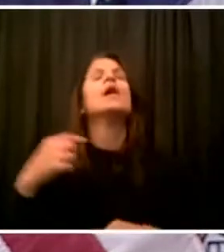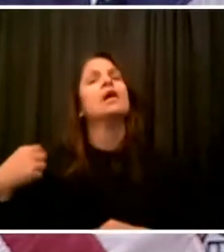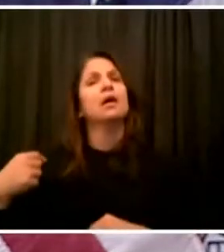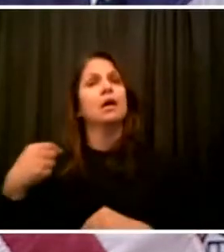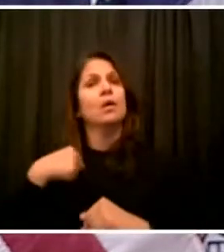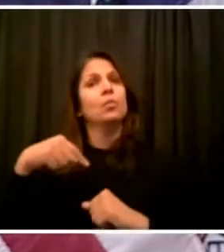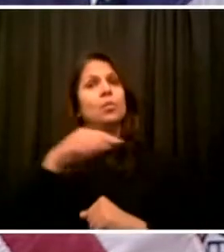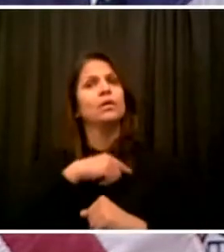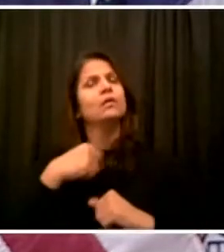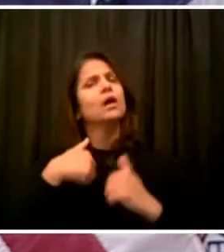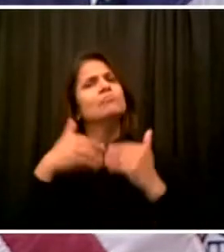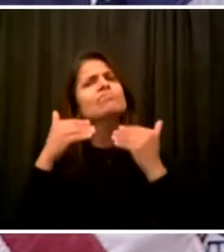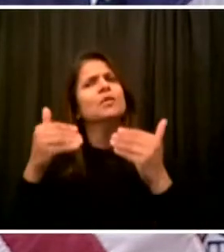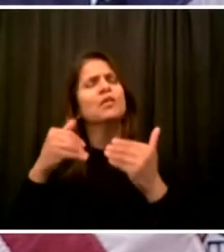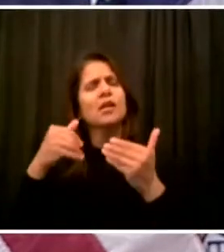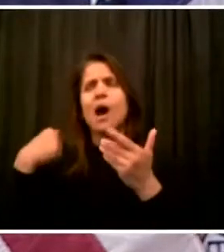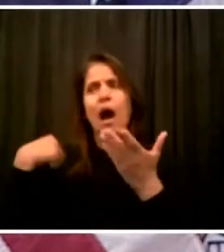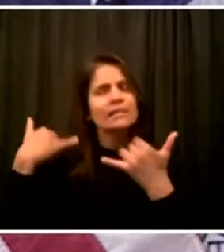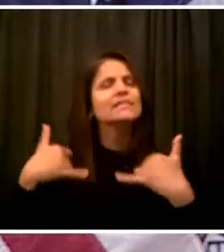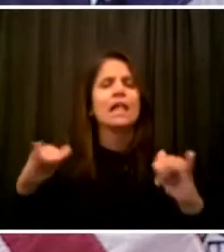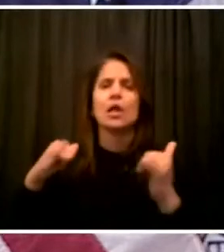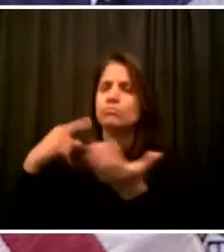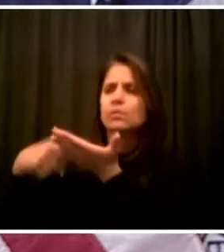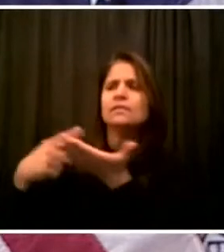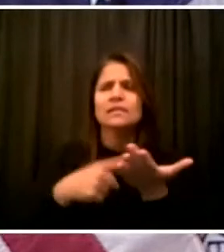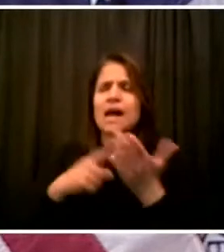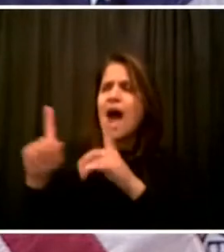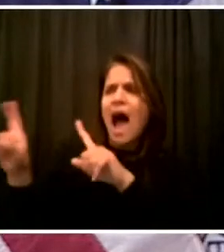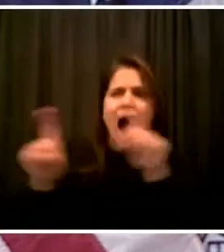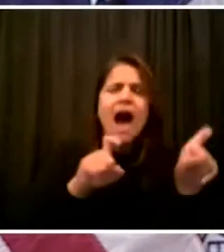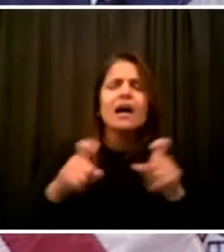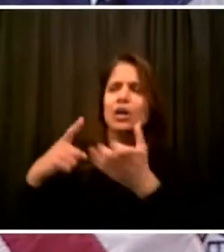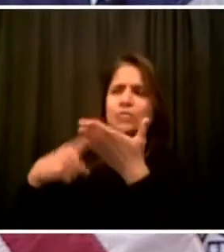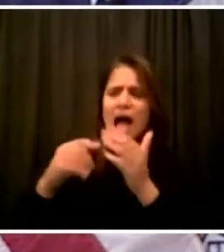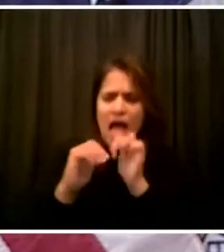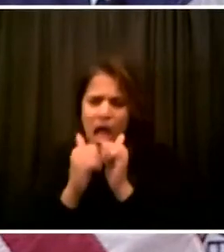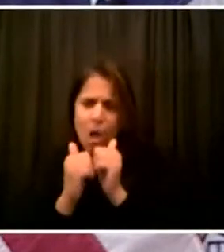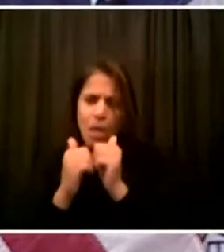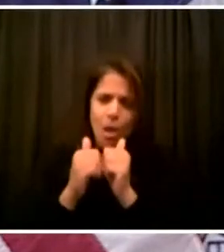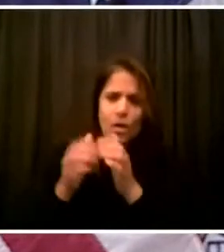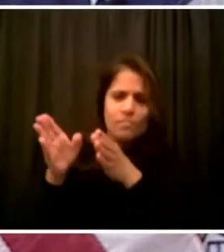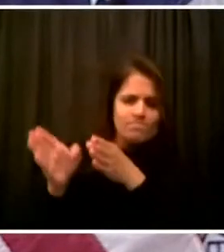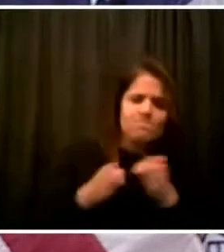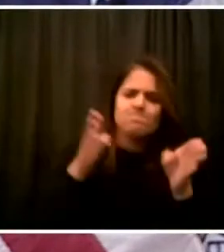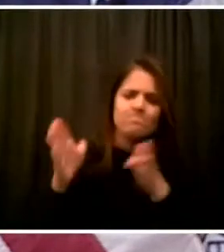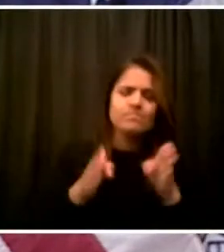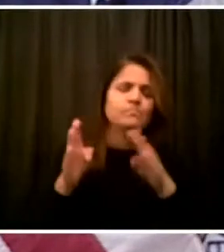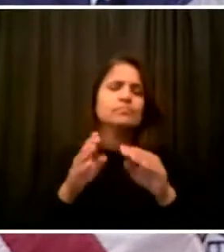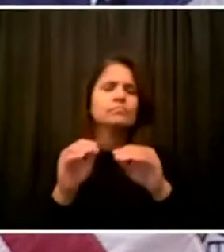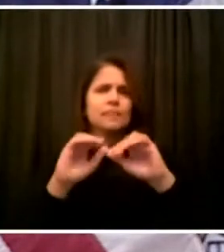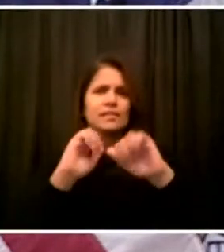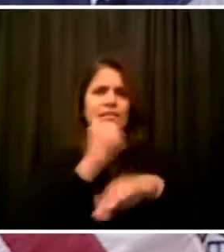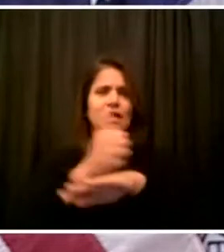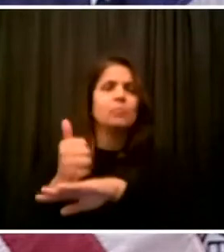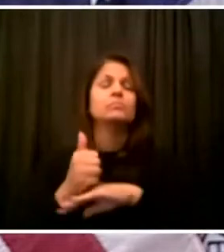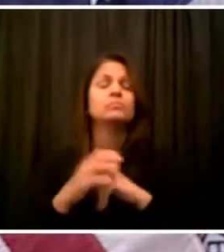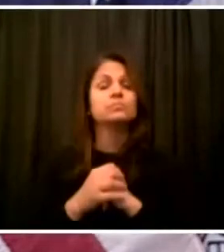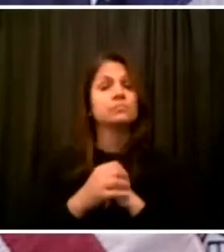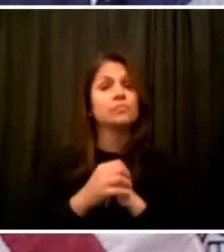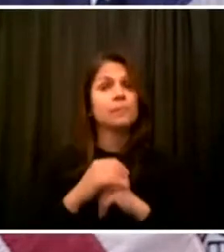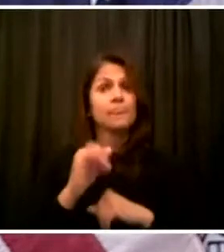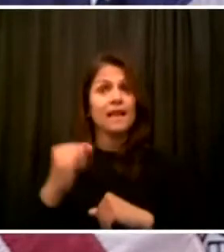how we would do it. The minute we have a plan, we're going to announce it. But it would not start, if we even got to a plan we had